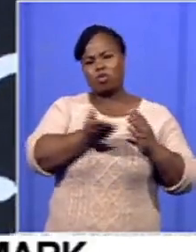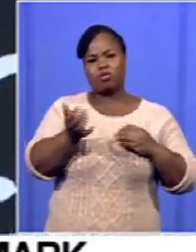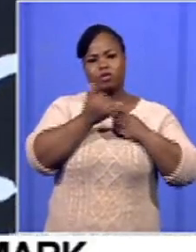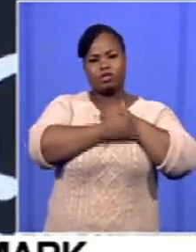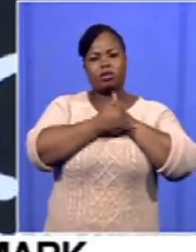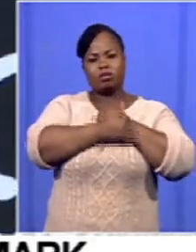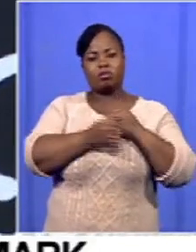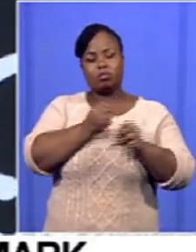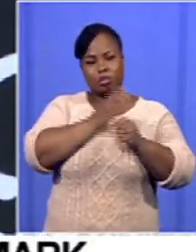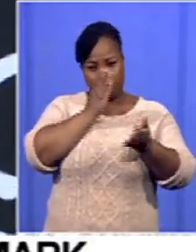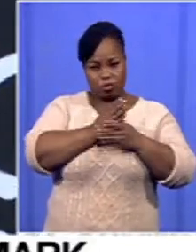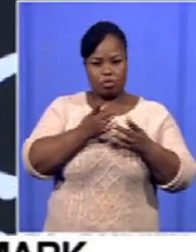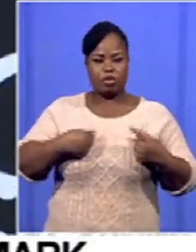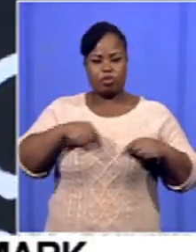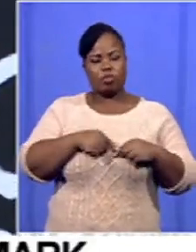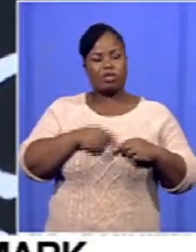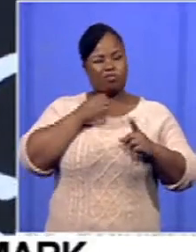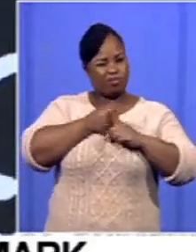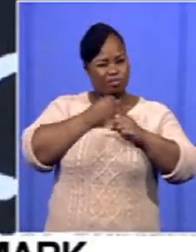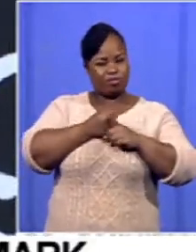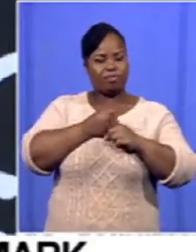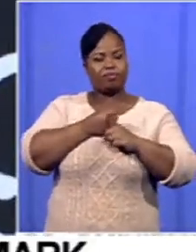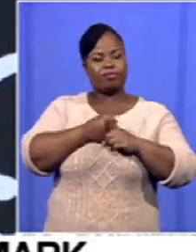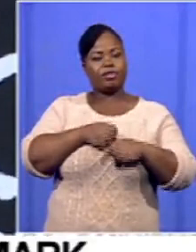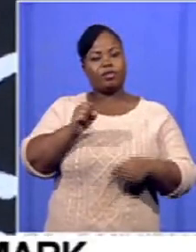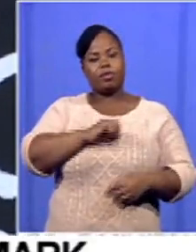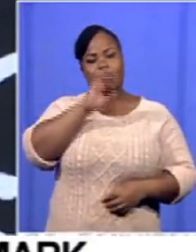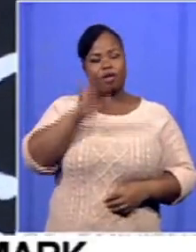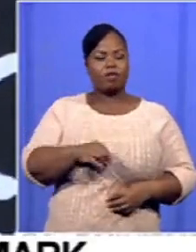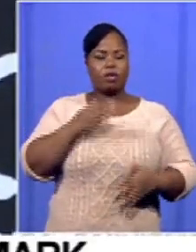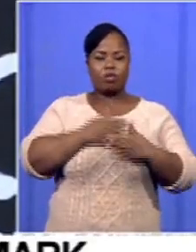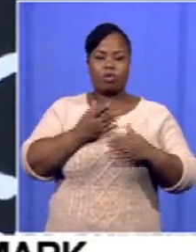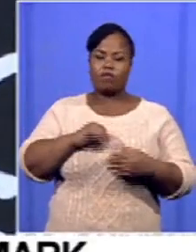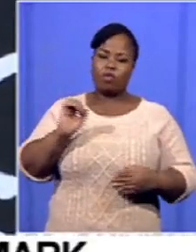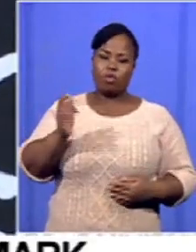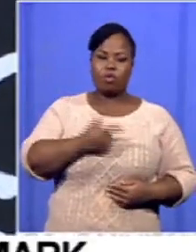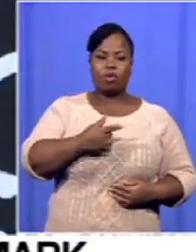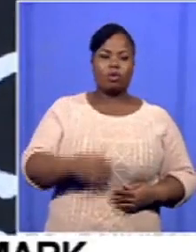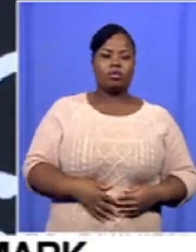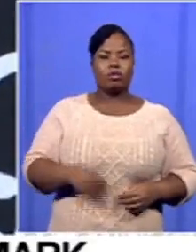to make sure we truly fight for a South Africa that works for all.